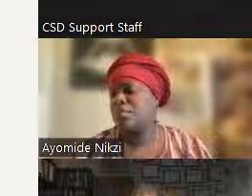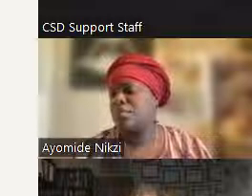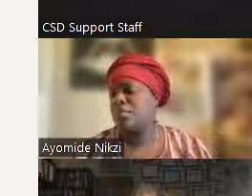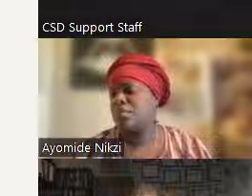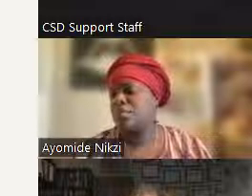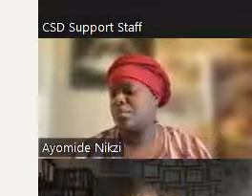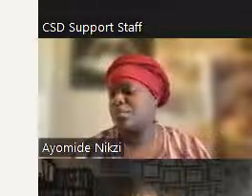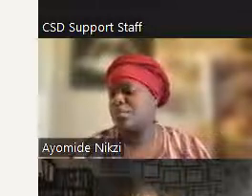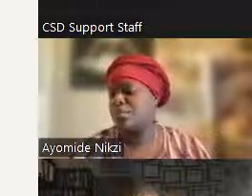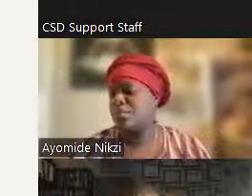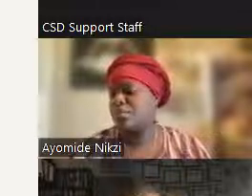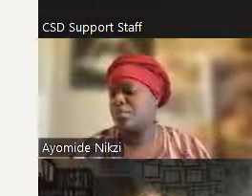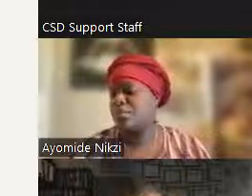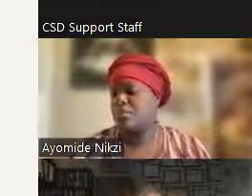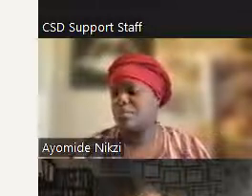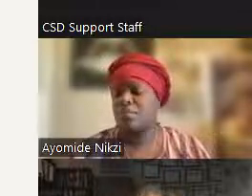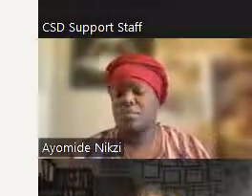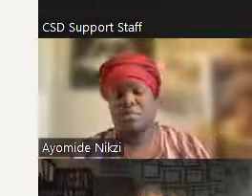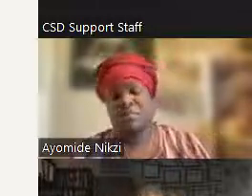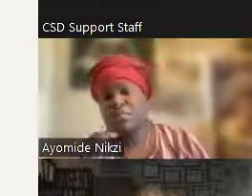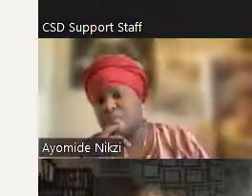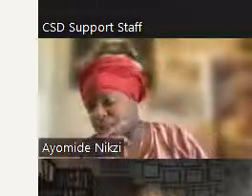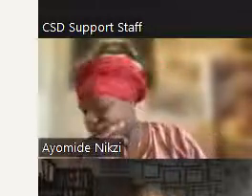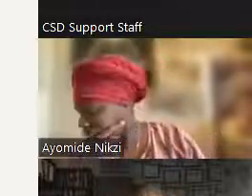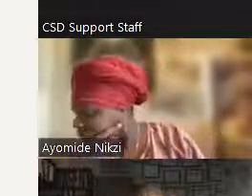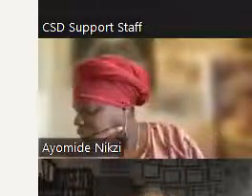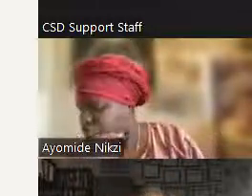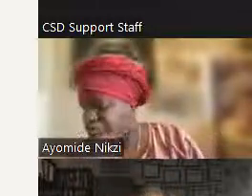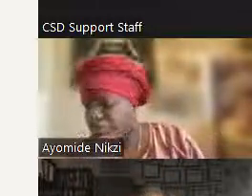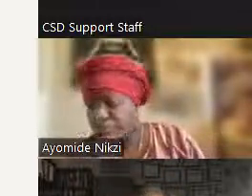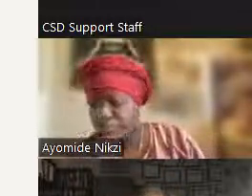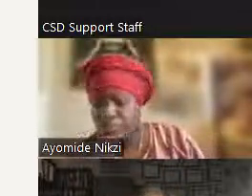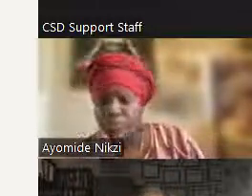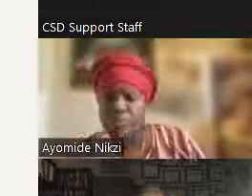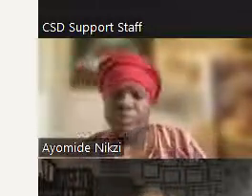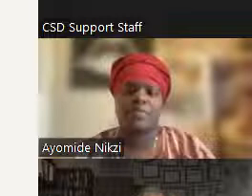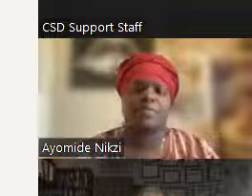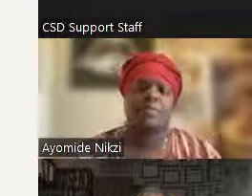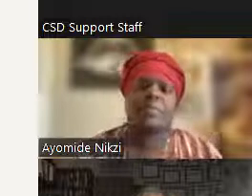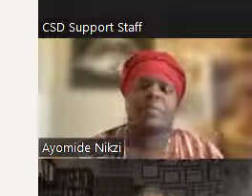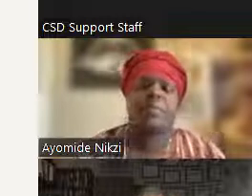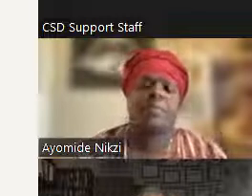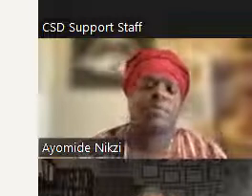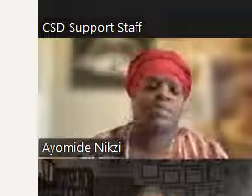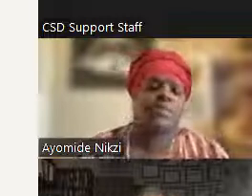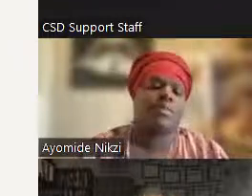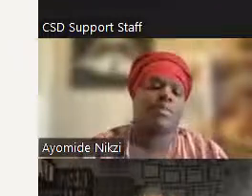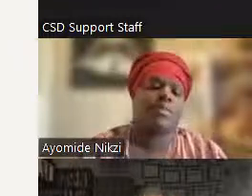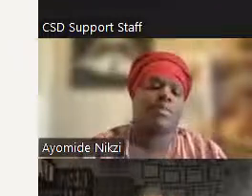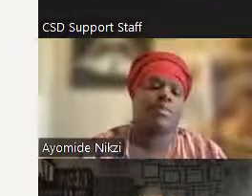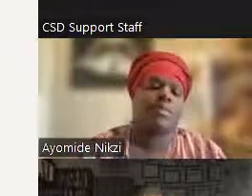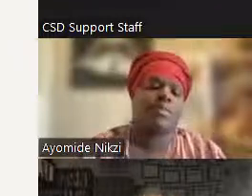7:03 p.m. del 19 de mayo. Es la reunión pública de la Comisión de Responsabilidad